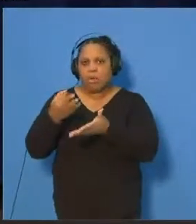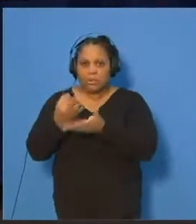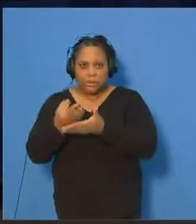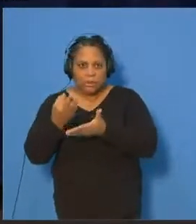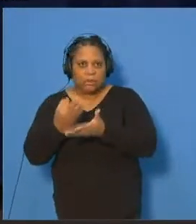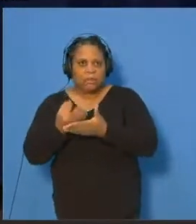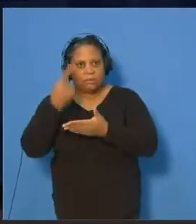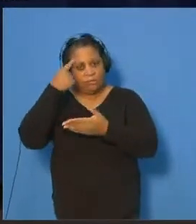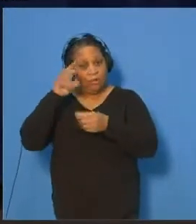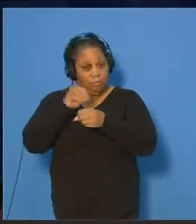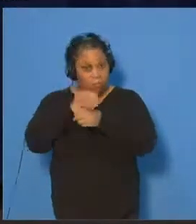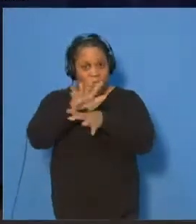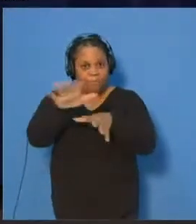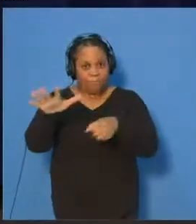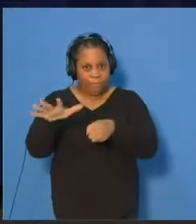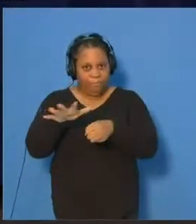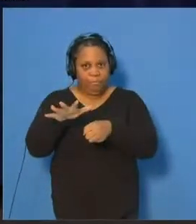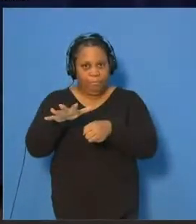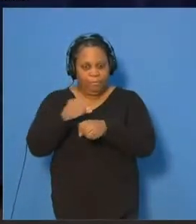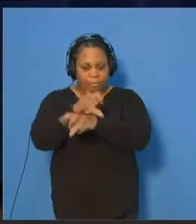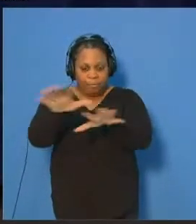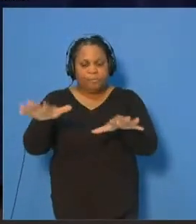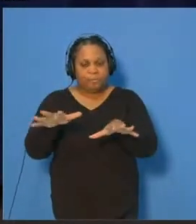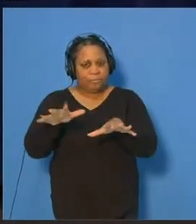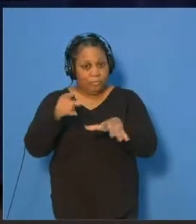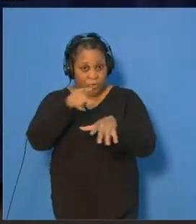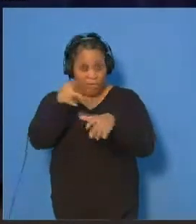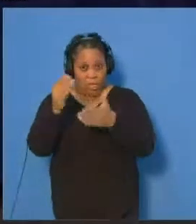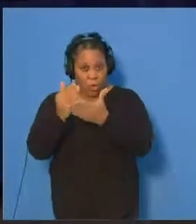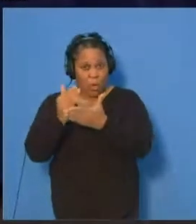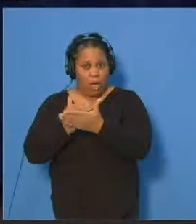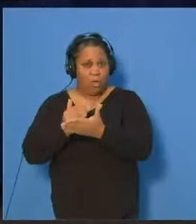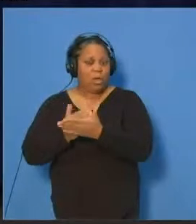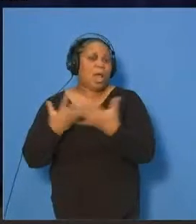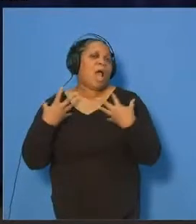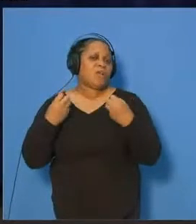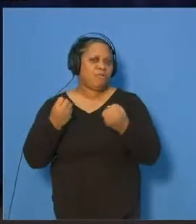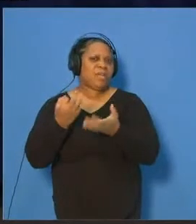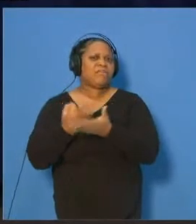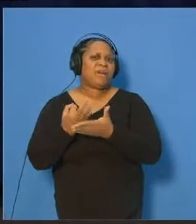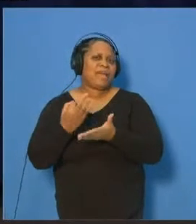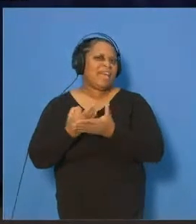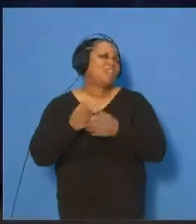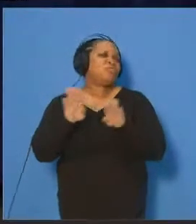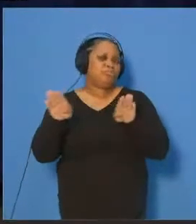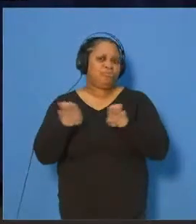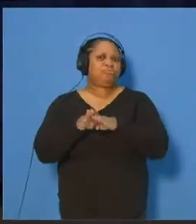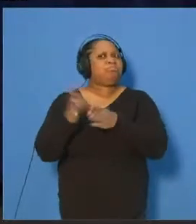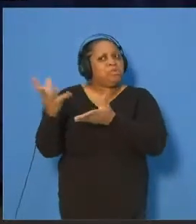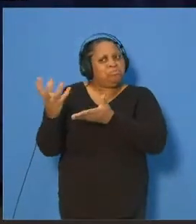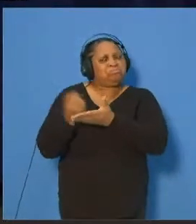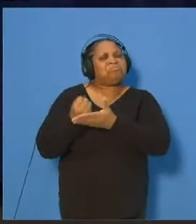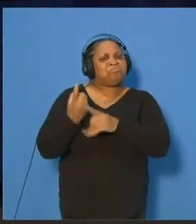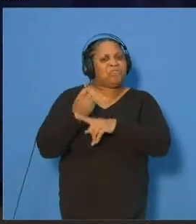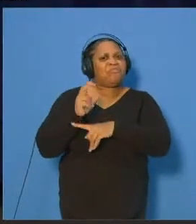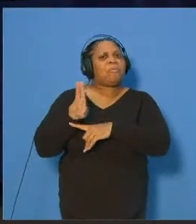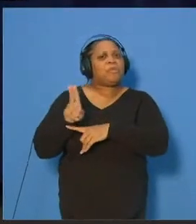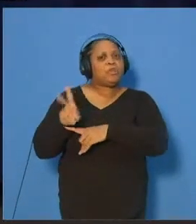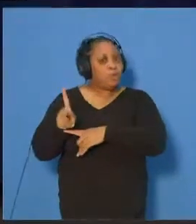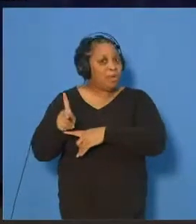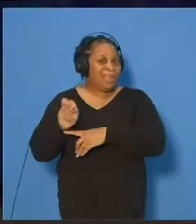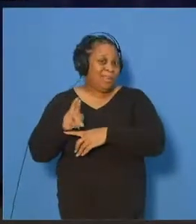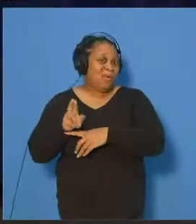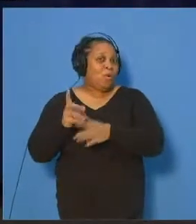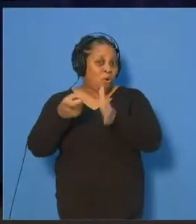to COVID-19. Can you outline what, if any, relief, financial or otherwise, Bermuda has received from the UK and